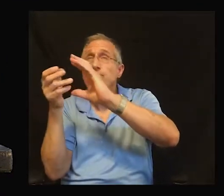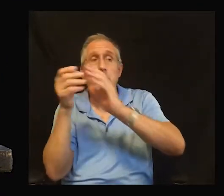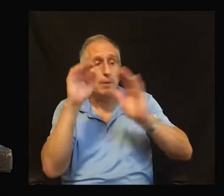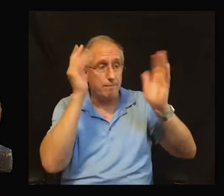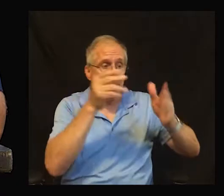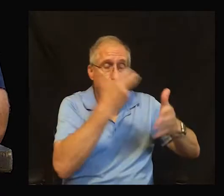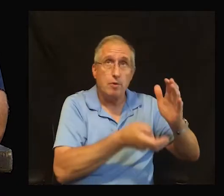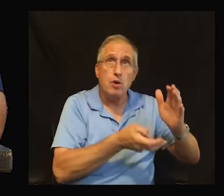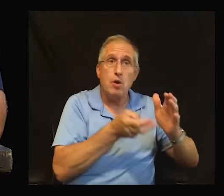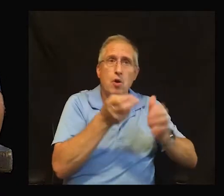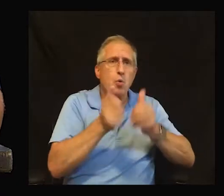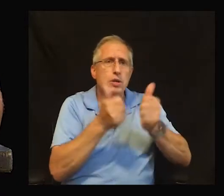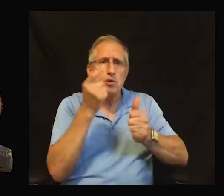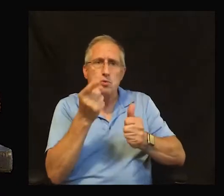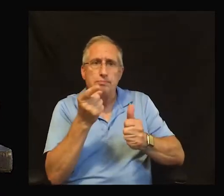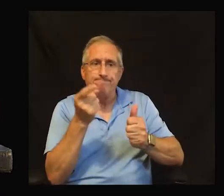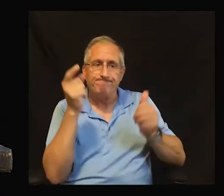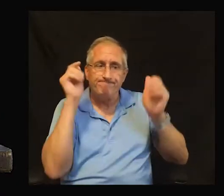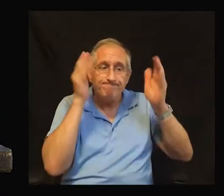is so true. Let me say that again.